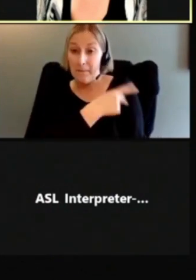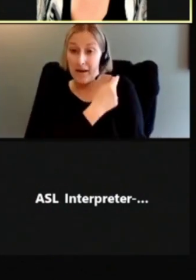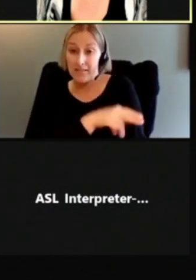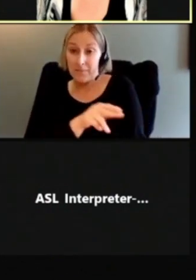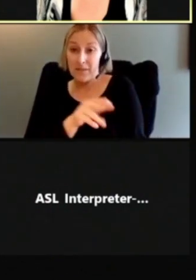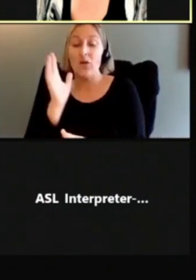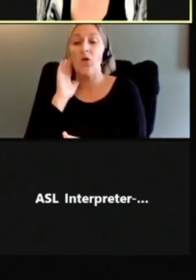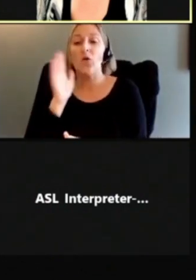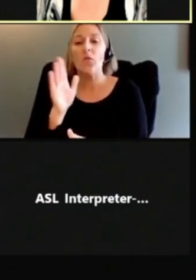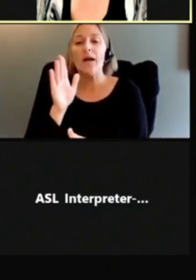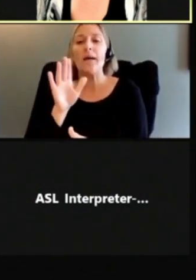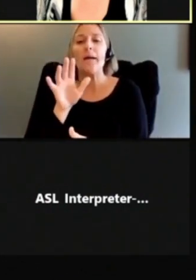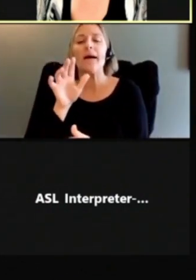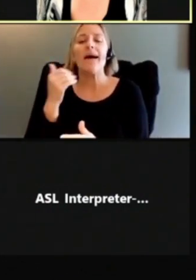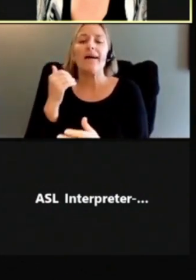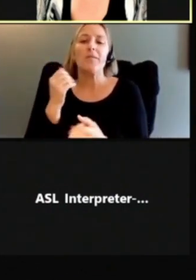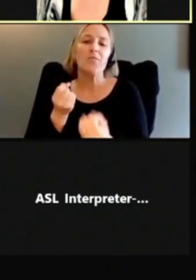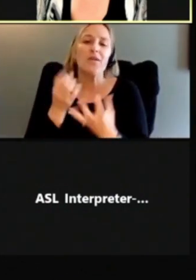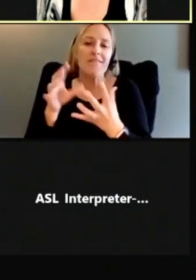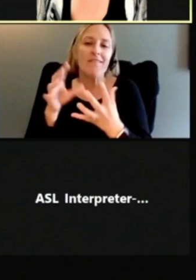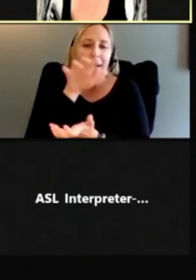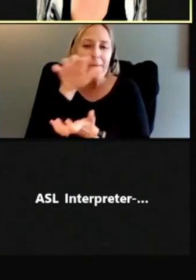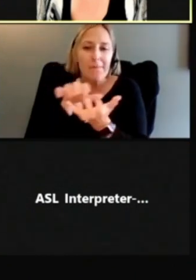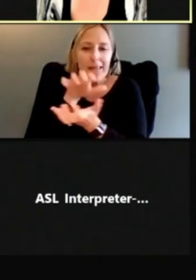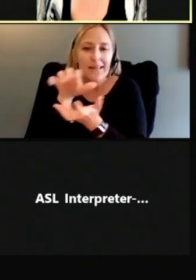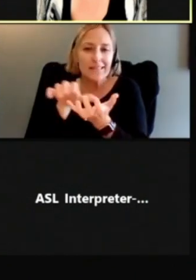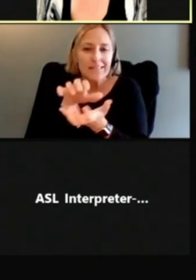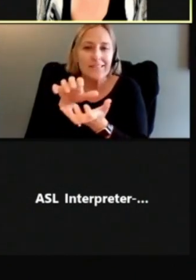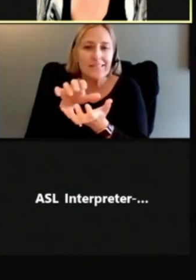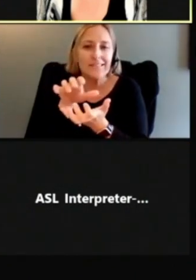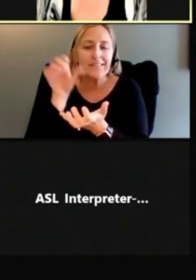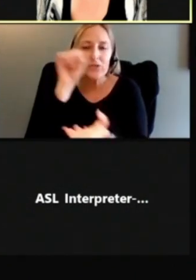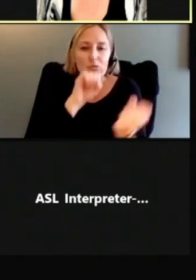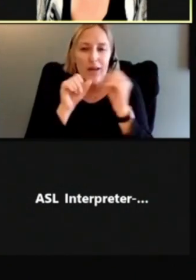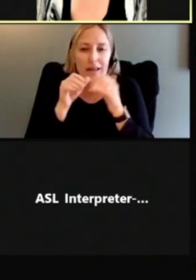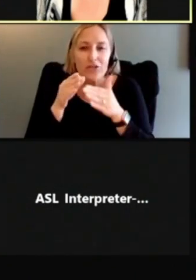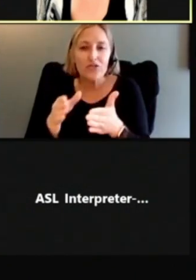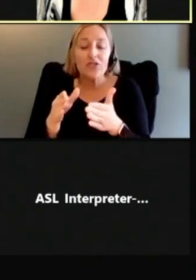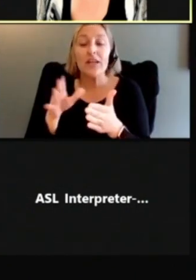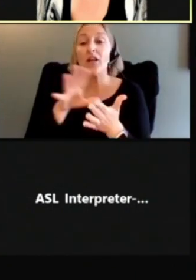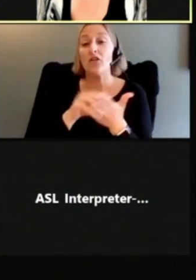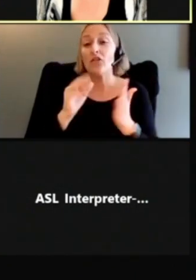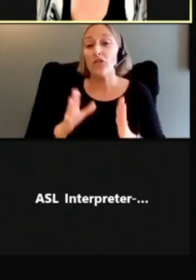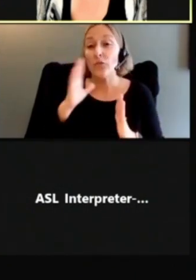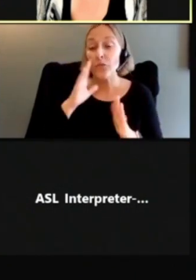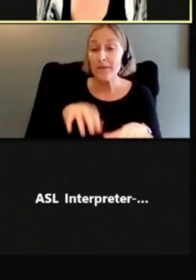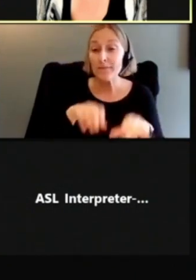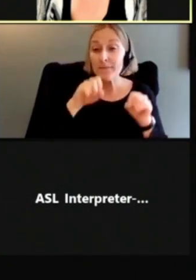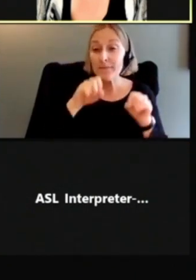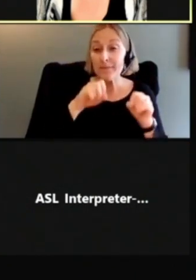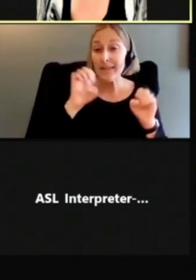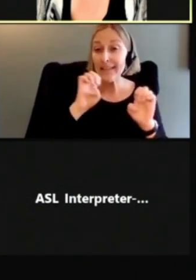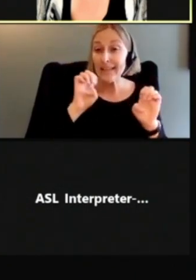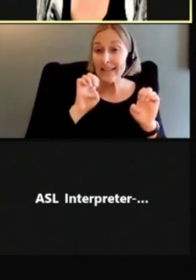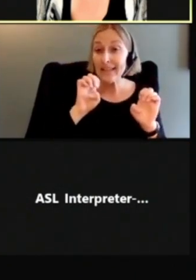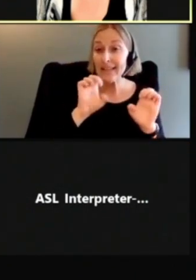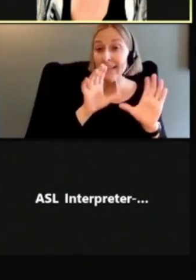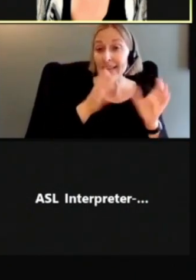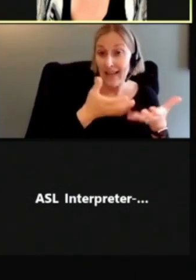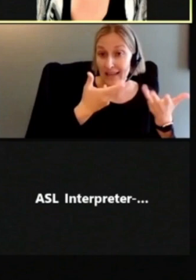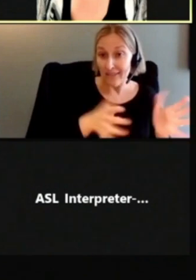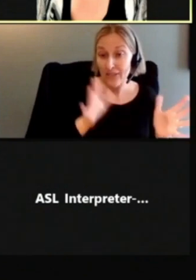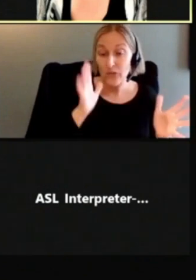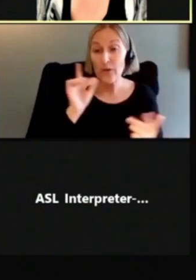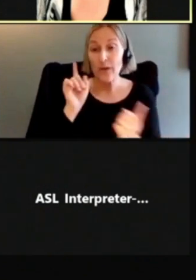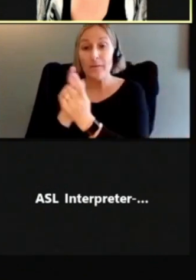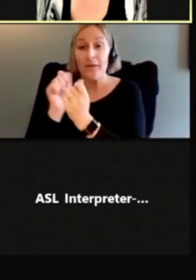that blended strategy. So we have the learners go through the e-class, and then they meet with the health educator and